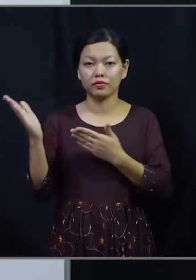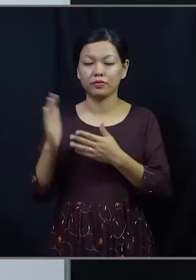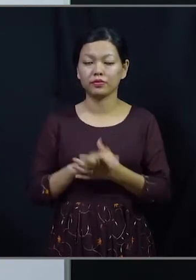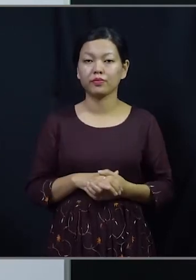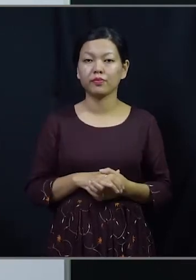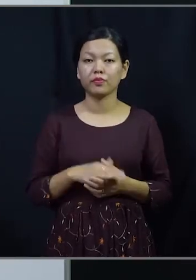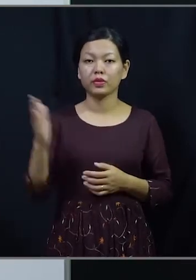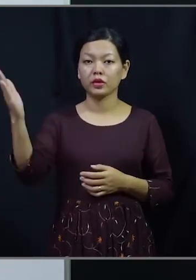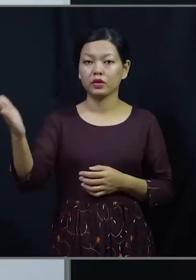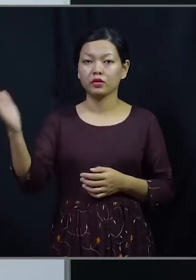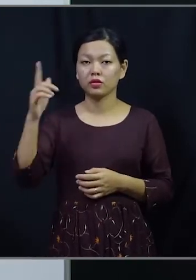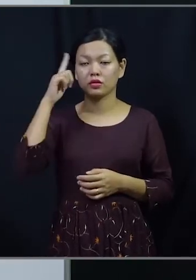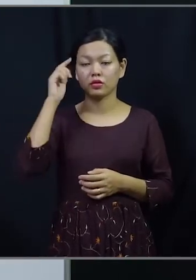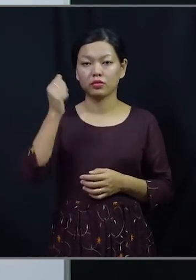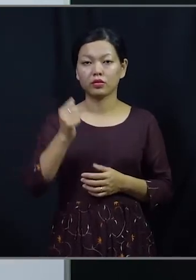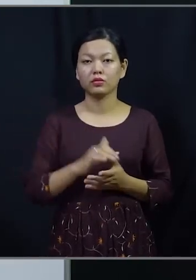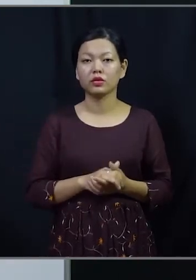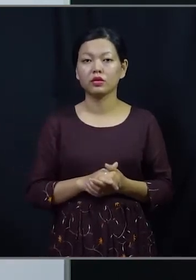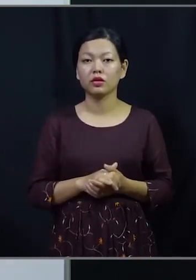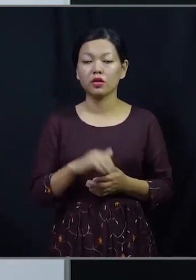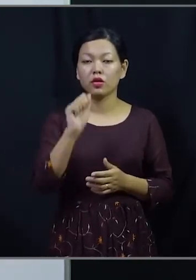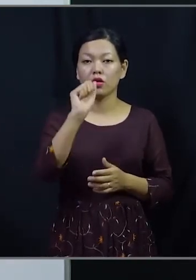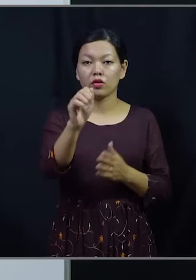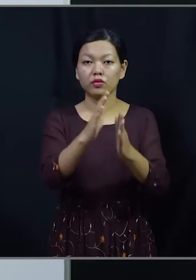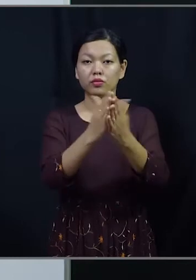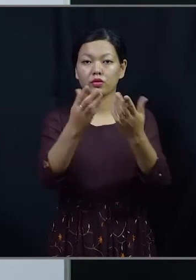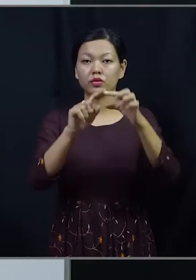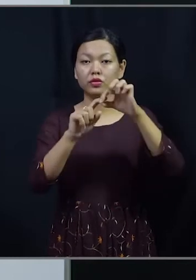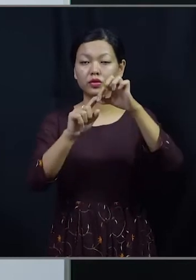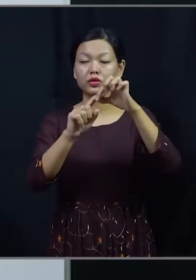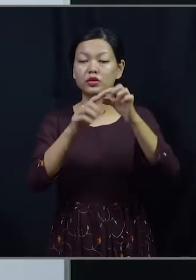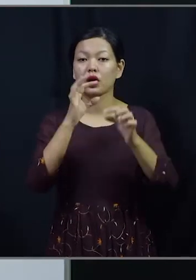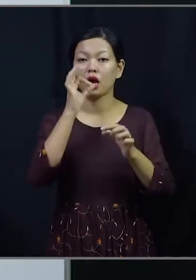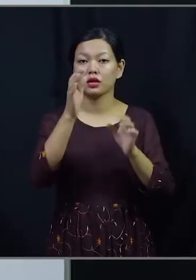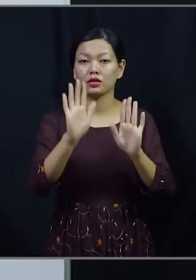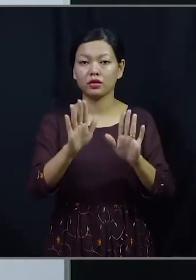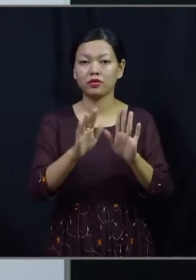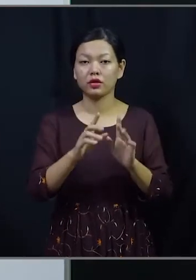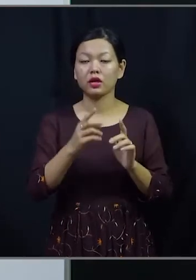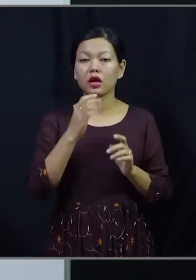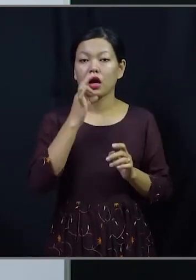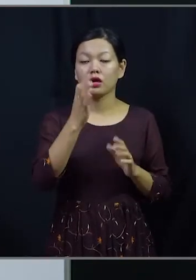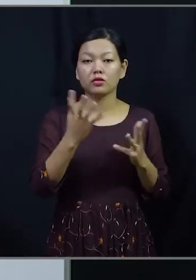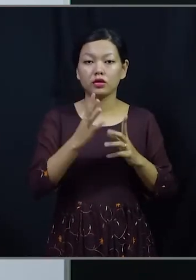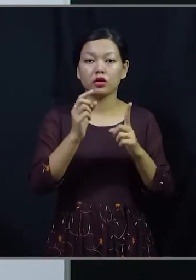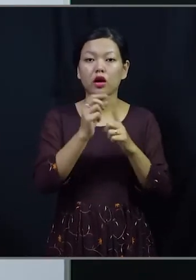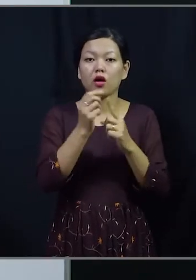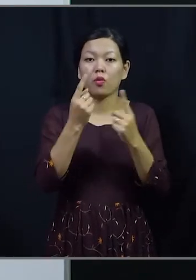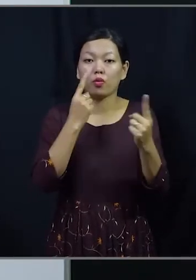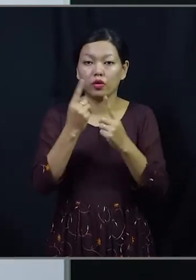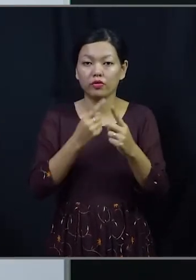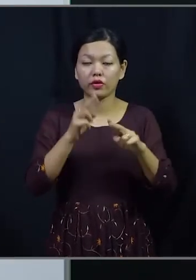Alright, you will be having a question in the exercises that is prove that F is invertible